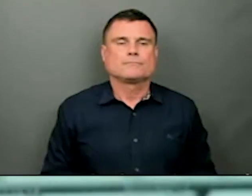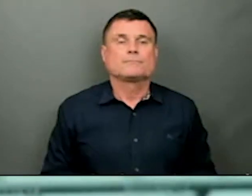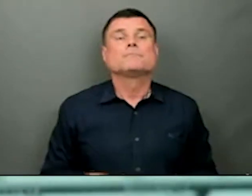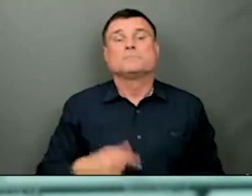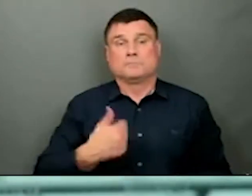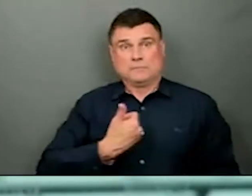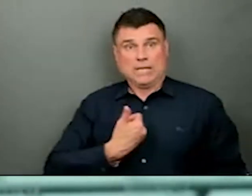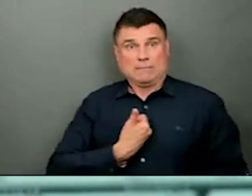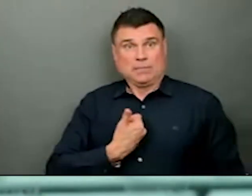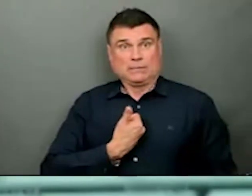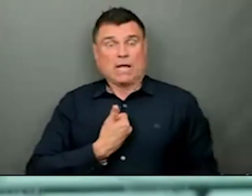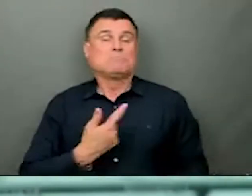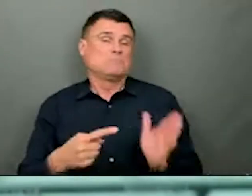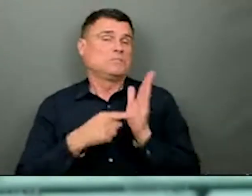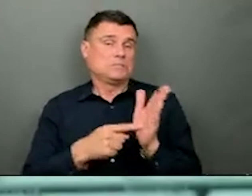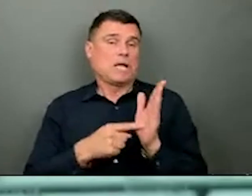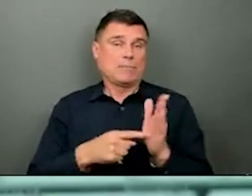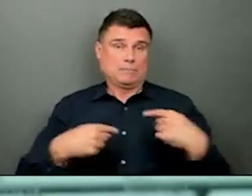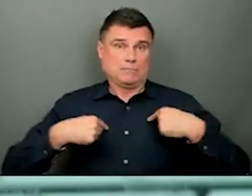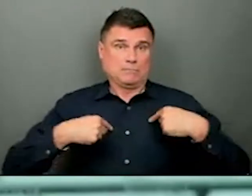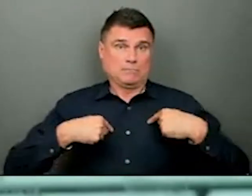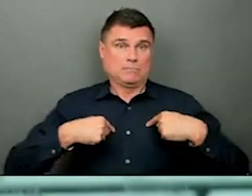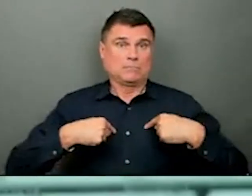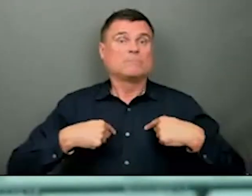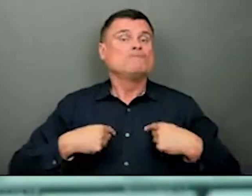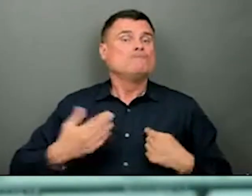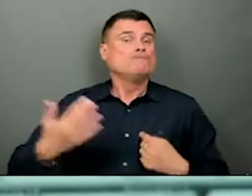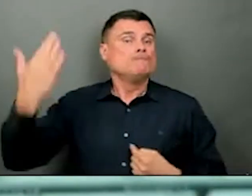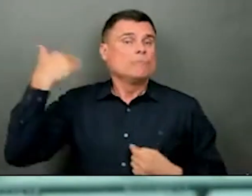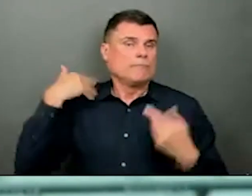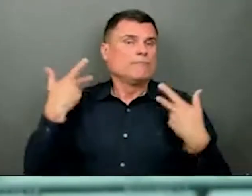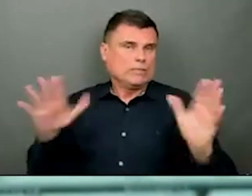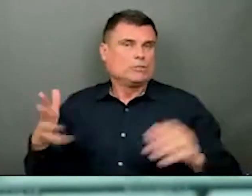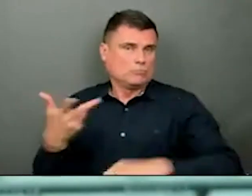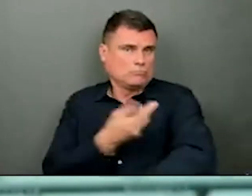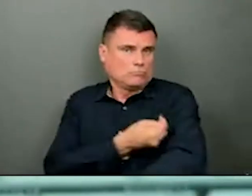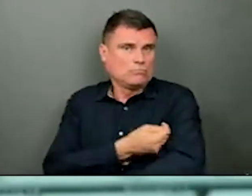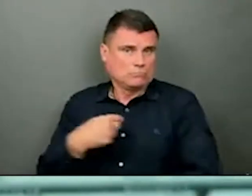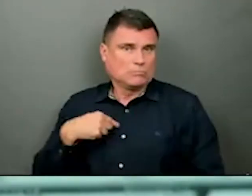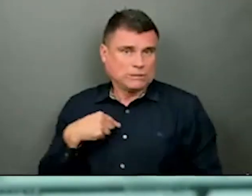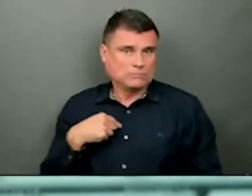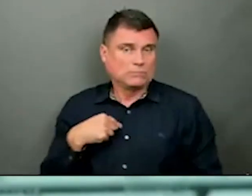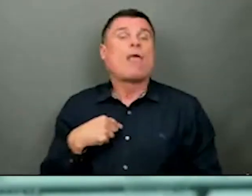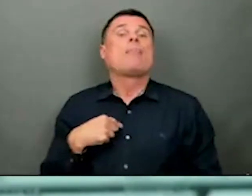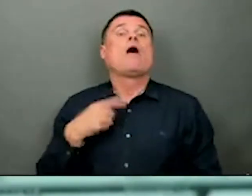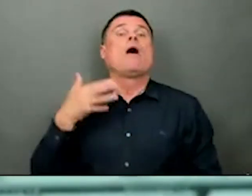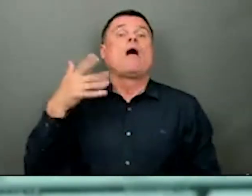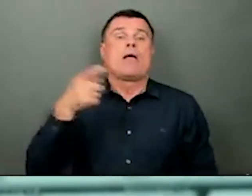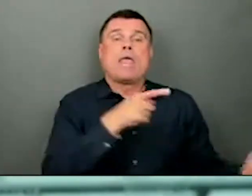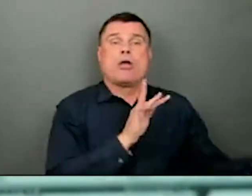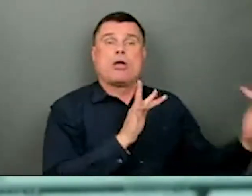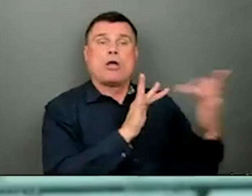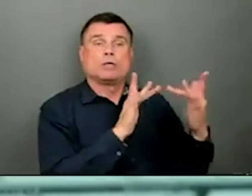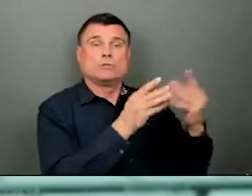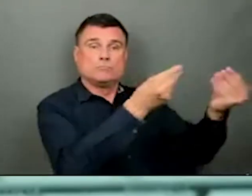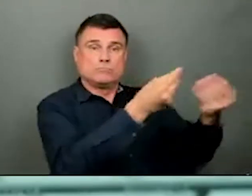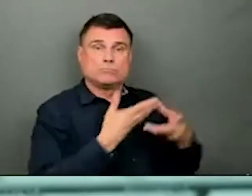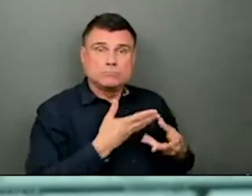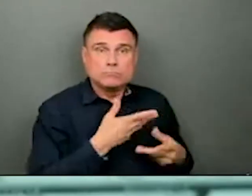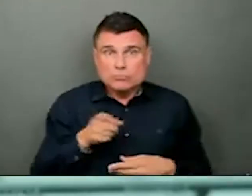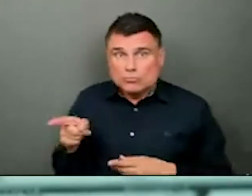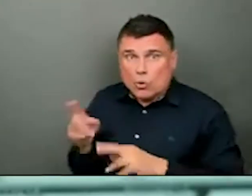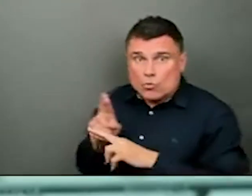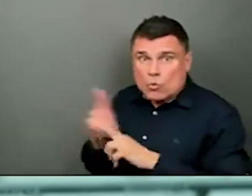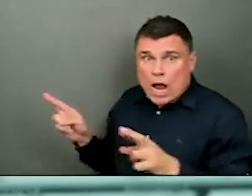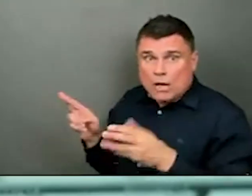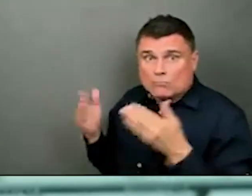that's a glitch, and they're going to be fixing it. So there's not, we don't believe there's a risk of people being missed. It's the other way